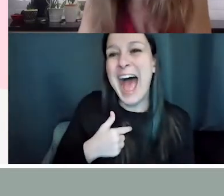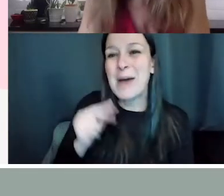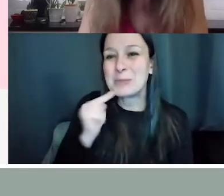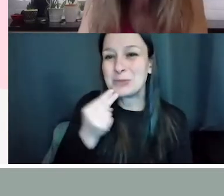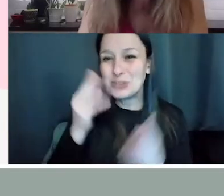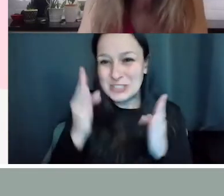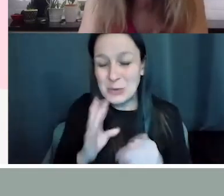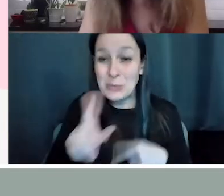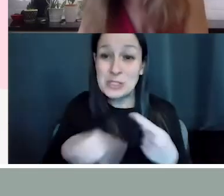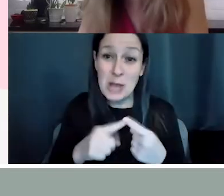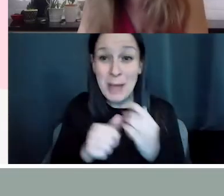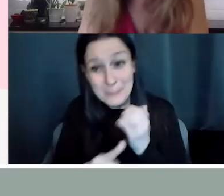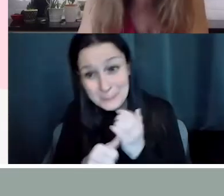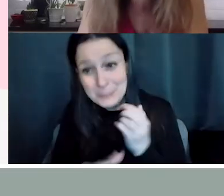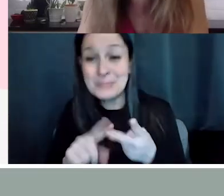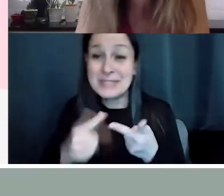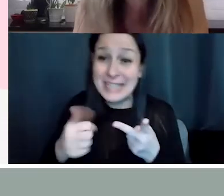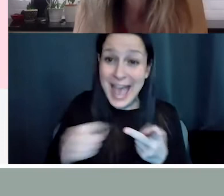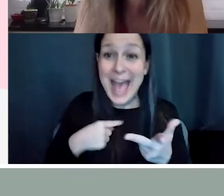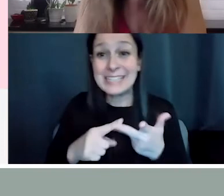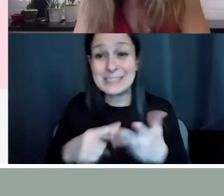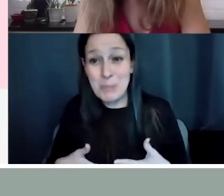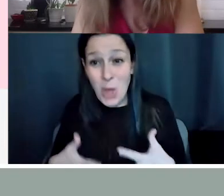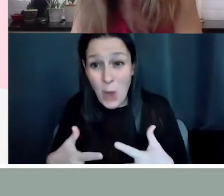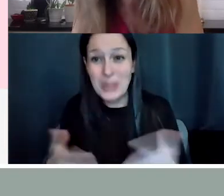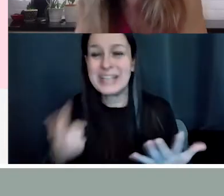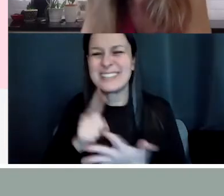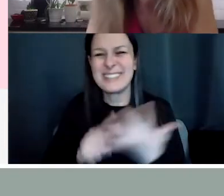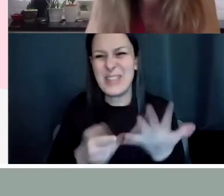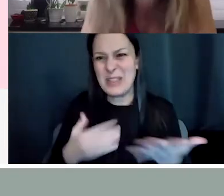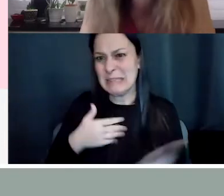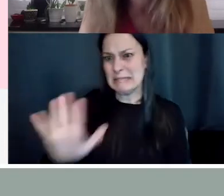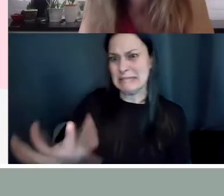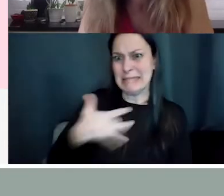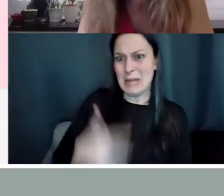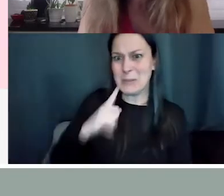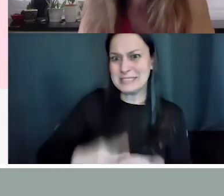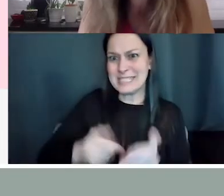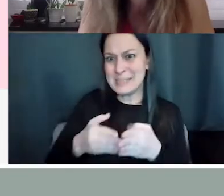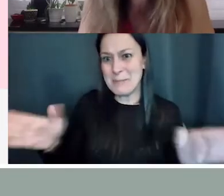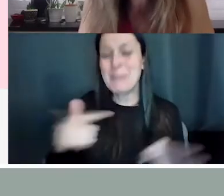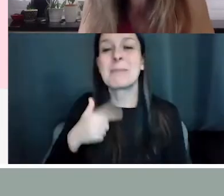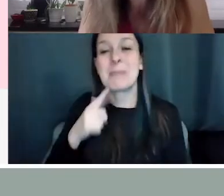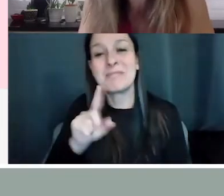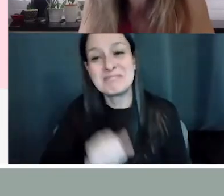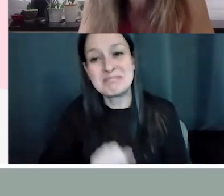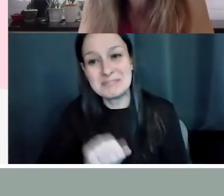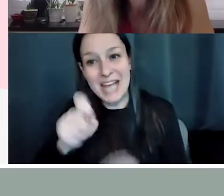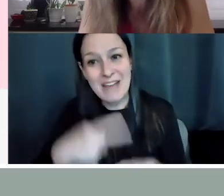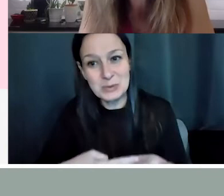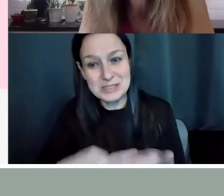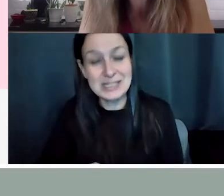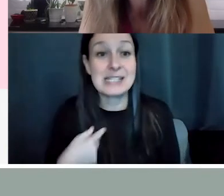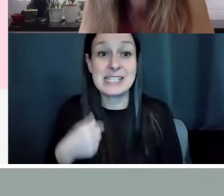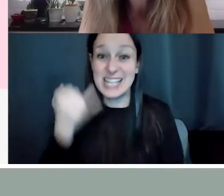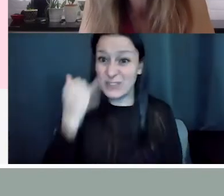things like bowel movements, gas, bloating, all the things you don't normally want to talk about in public. But you know, really though, if